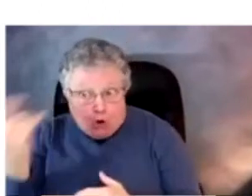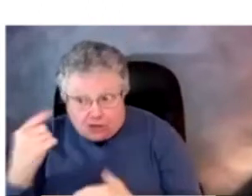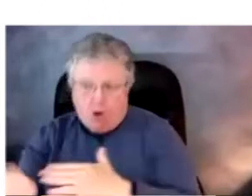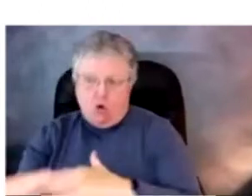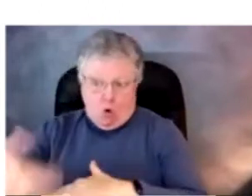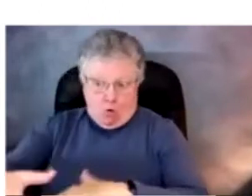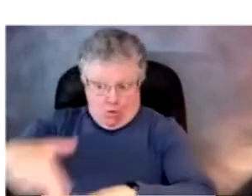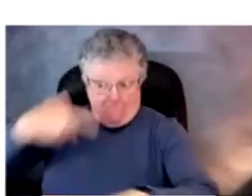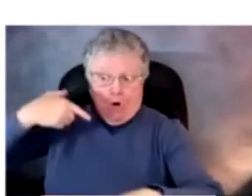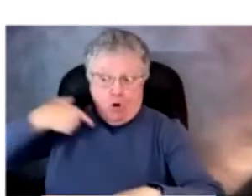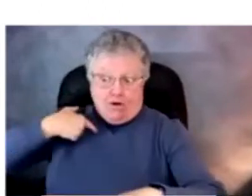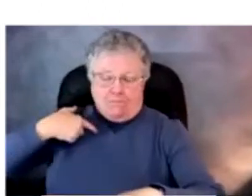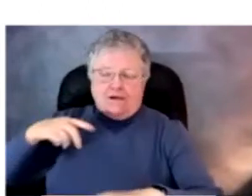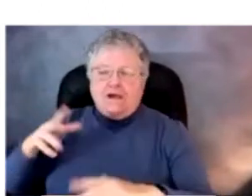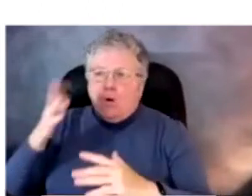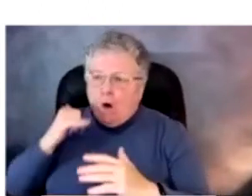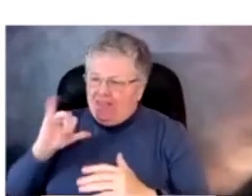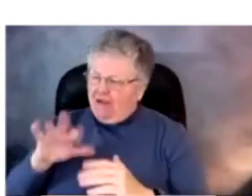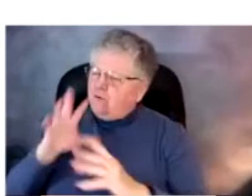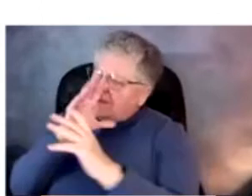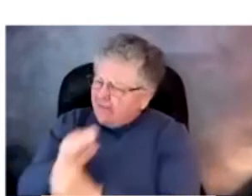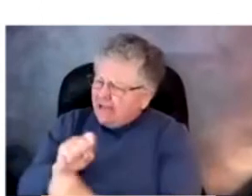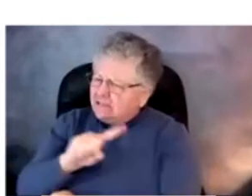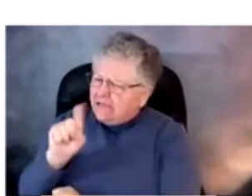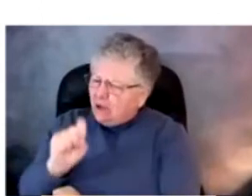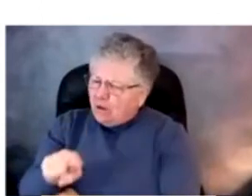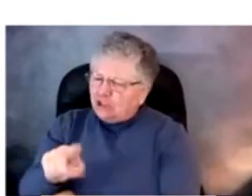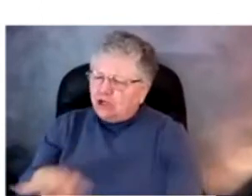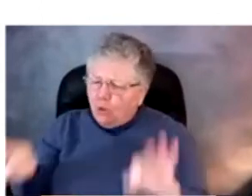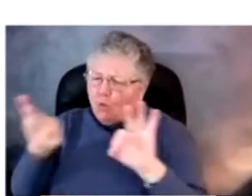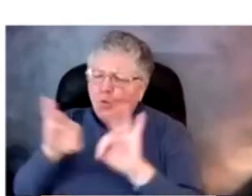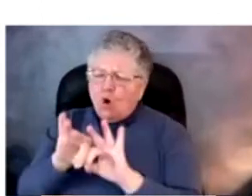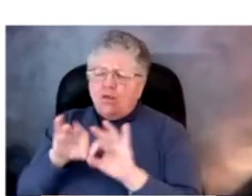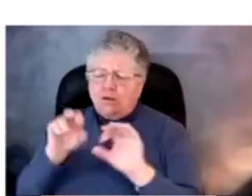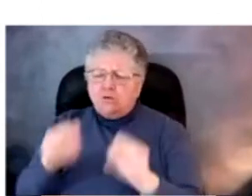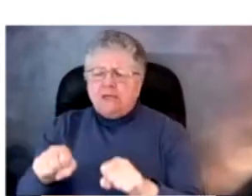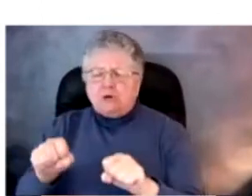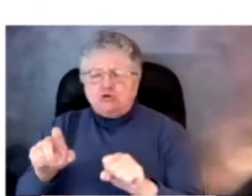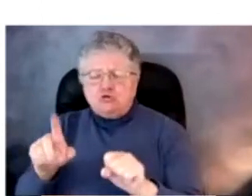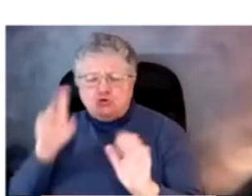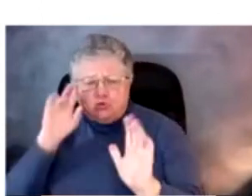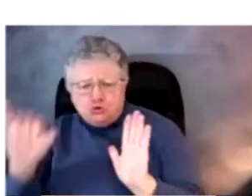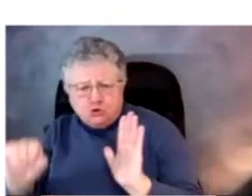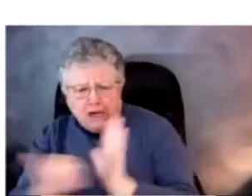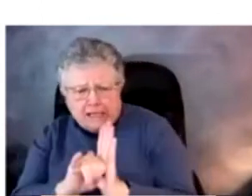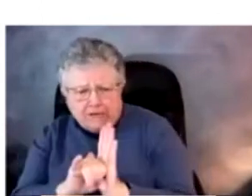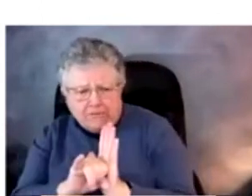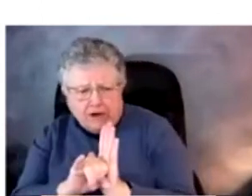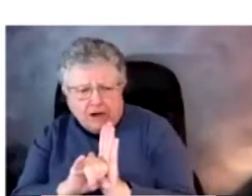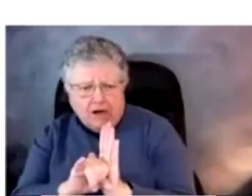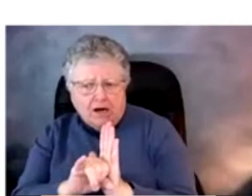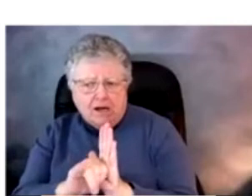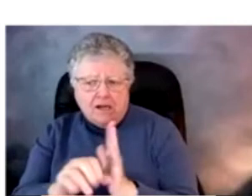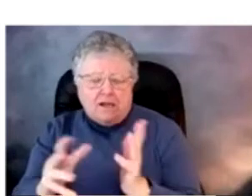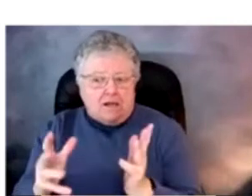be fascinating. And I think also probably to identify the ways in which these data are inaccessible, in the